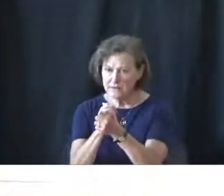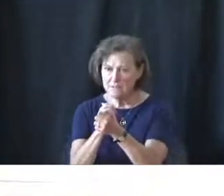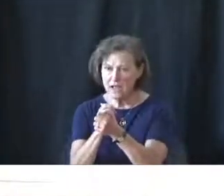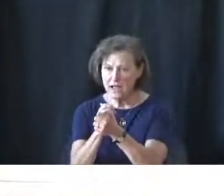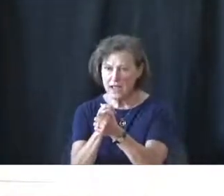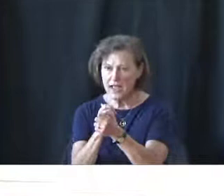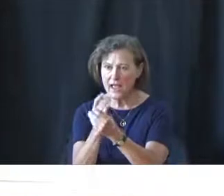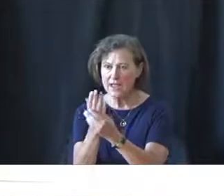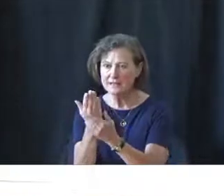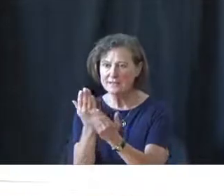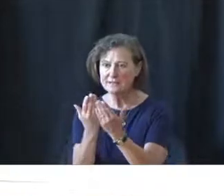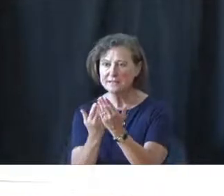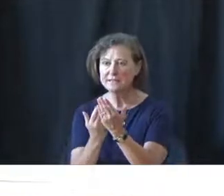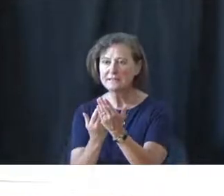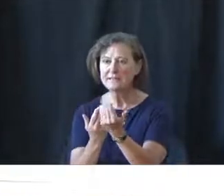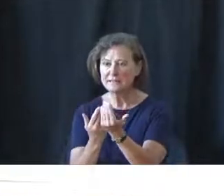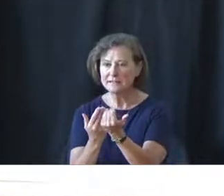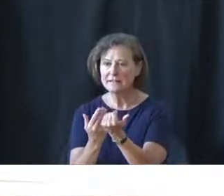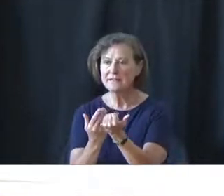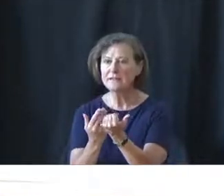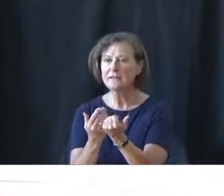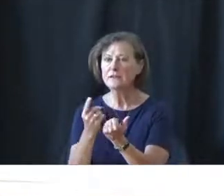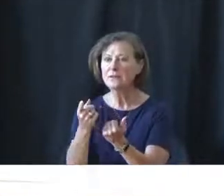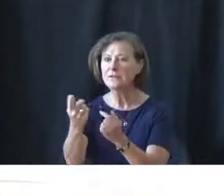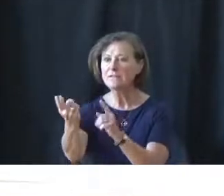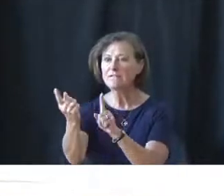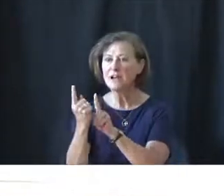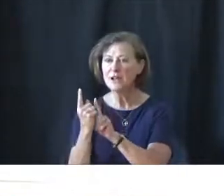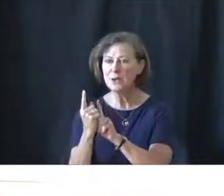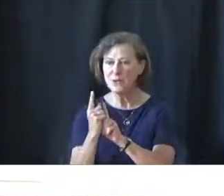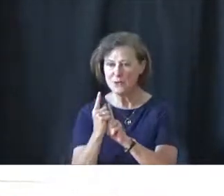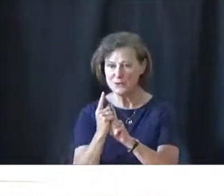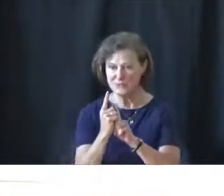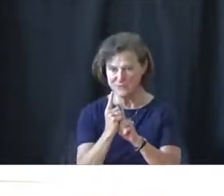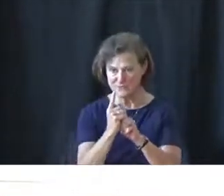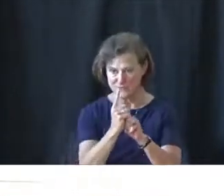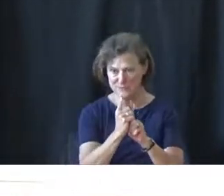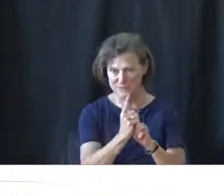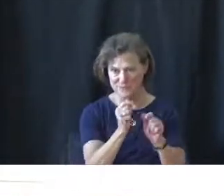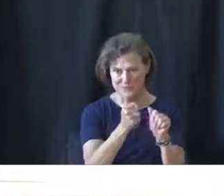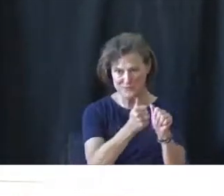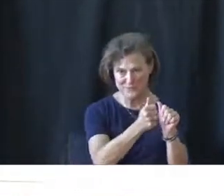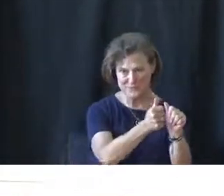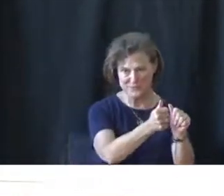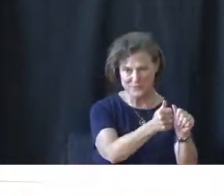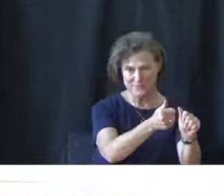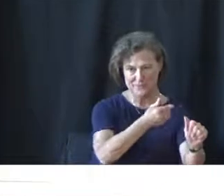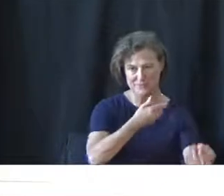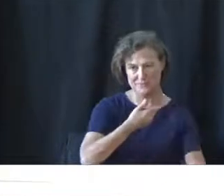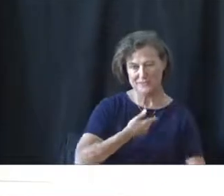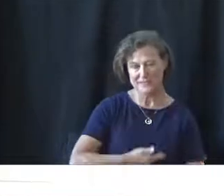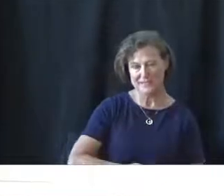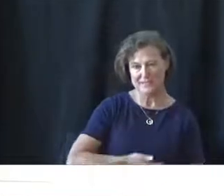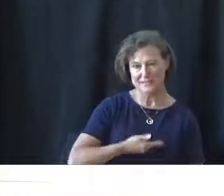Take my hand and say you'll follow me.